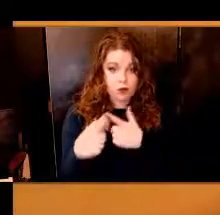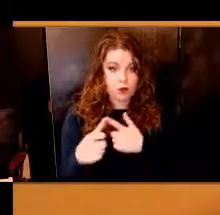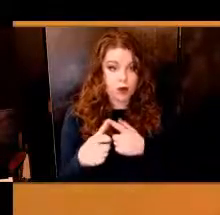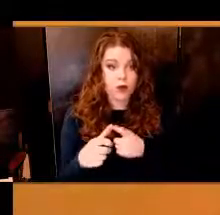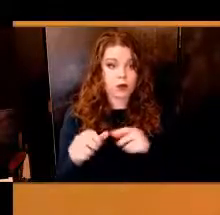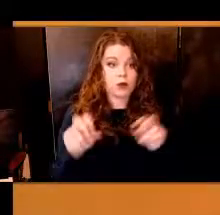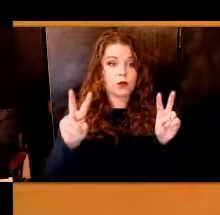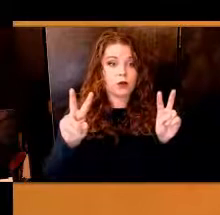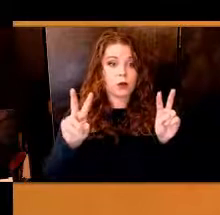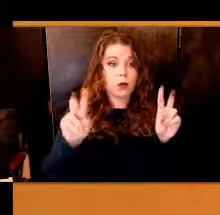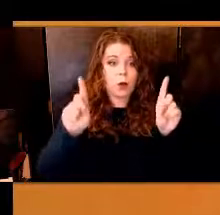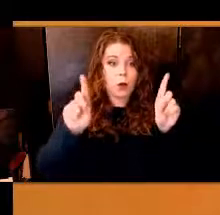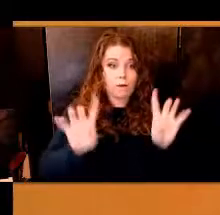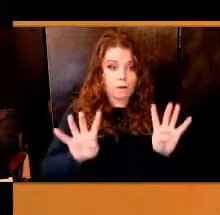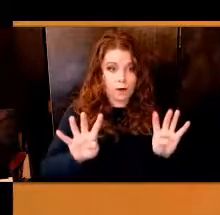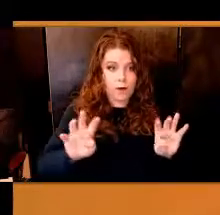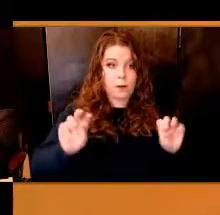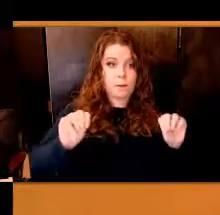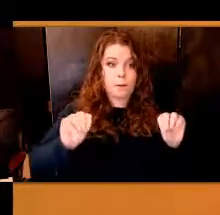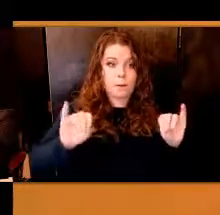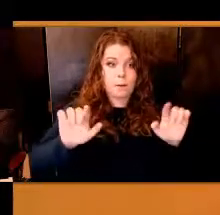1/4 miles.